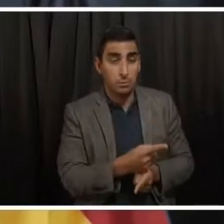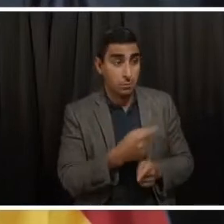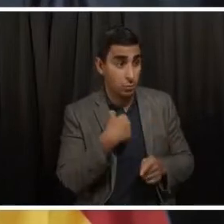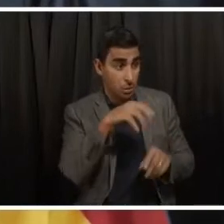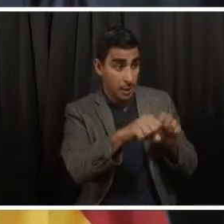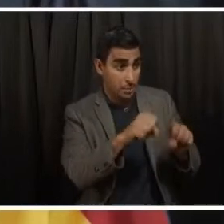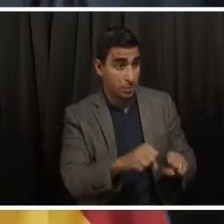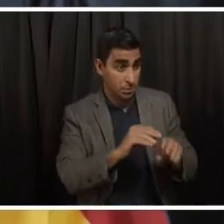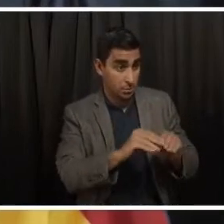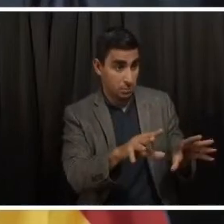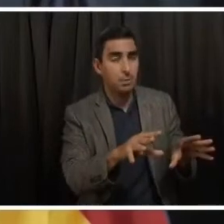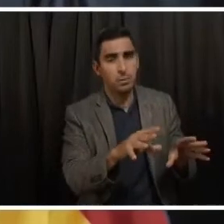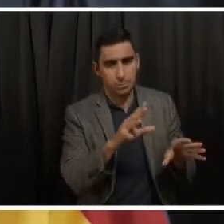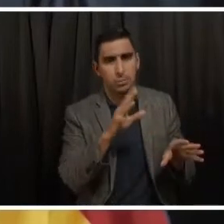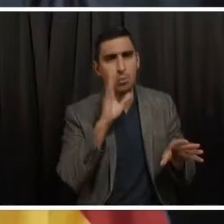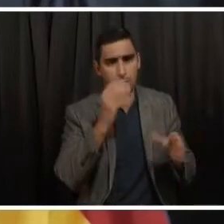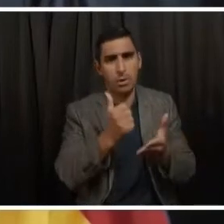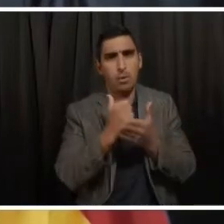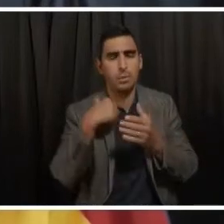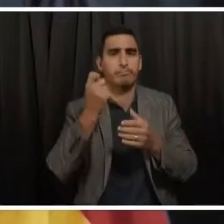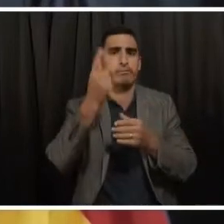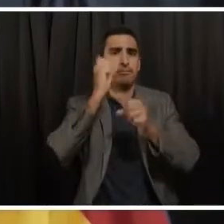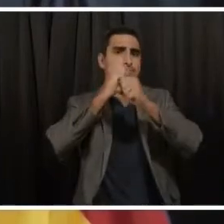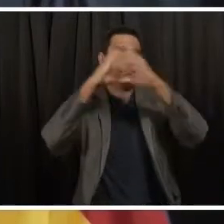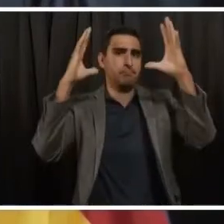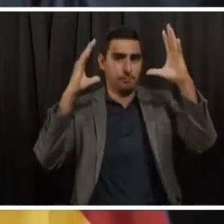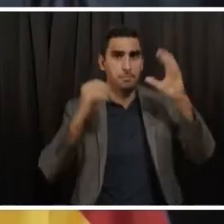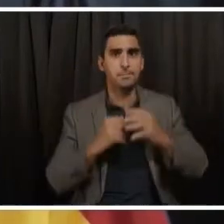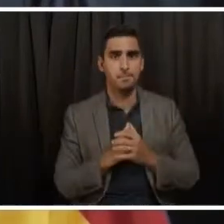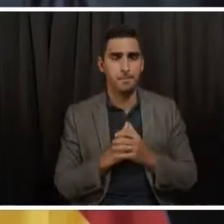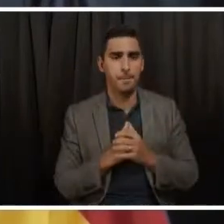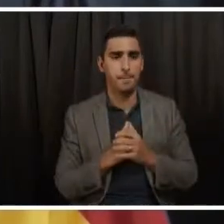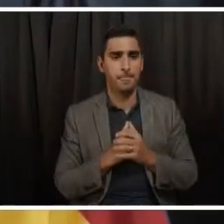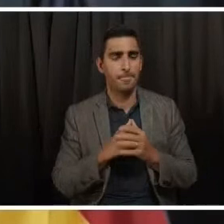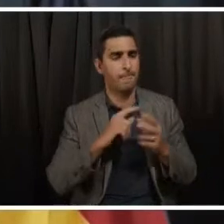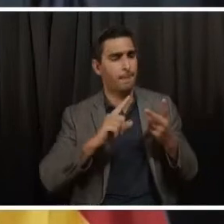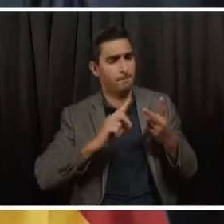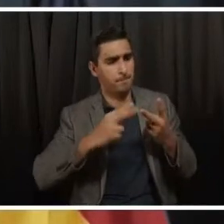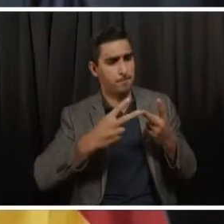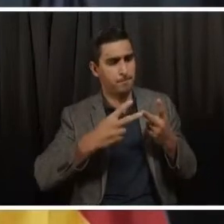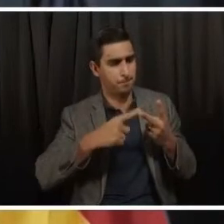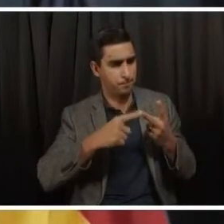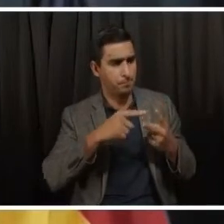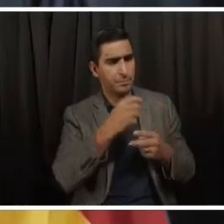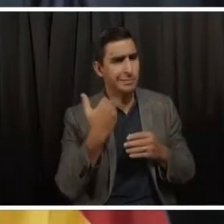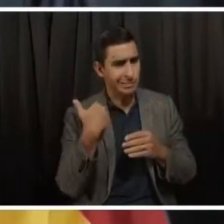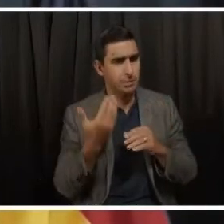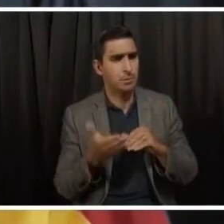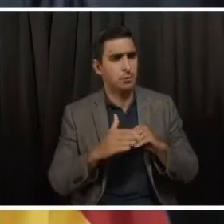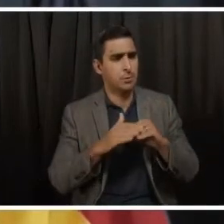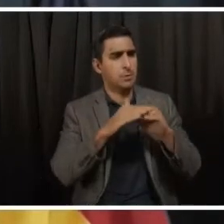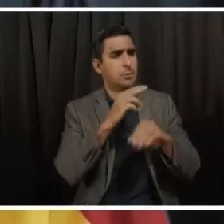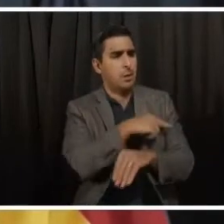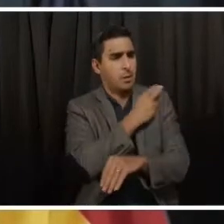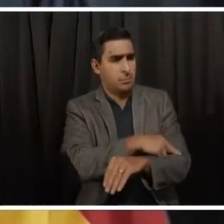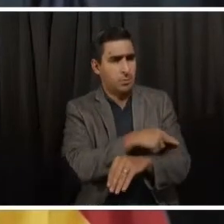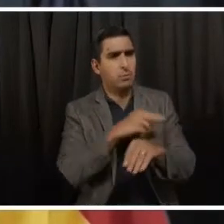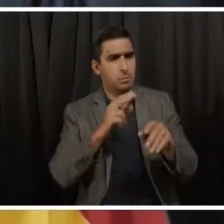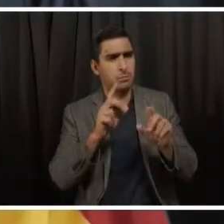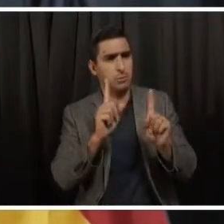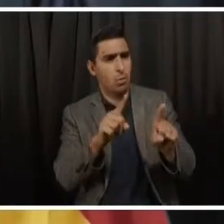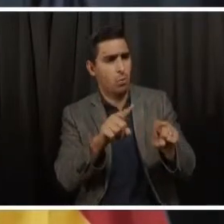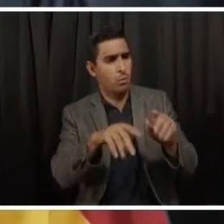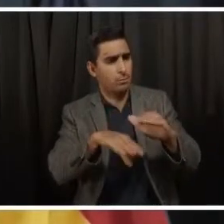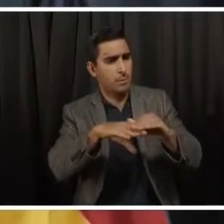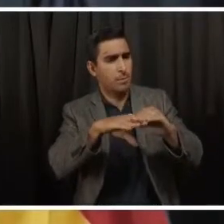way. To your second question about the increase in hospitalizations that we've seen in the last couple of days. So that's a trend that I'm